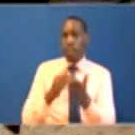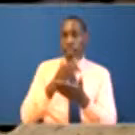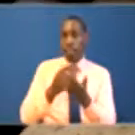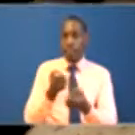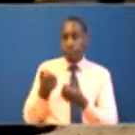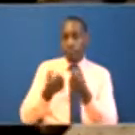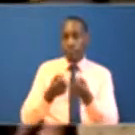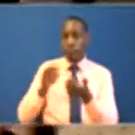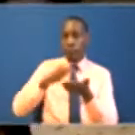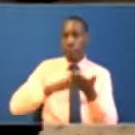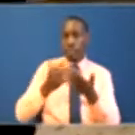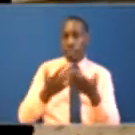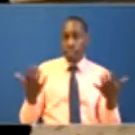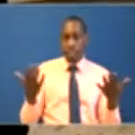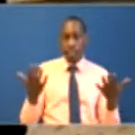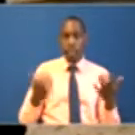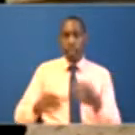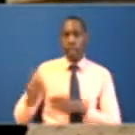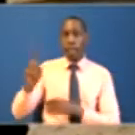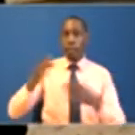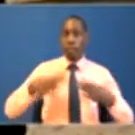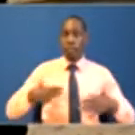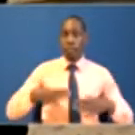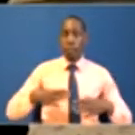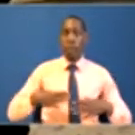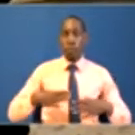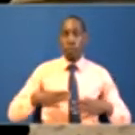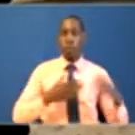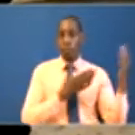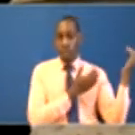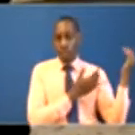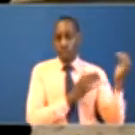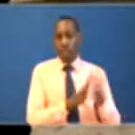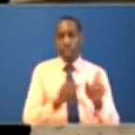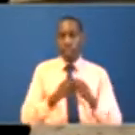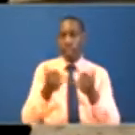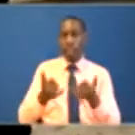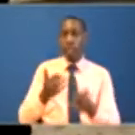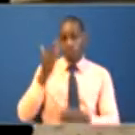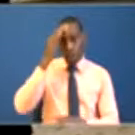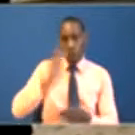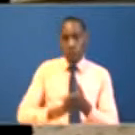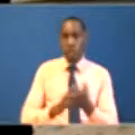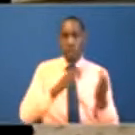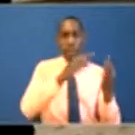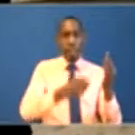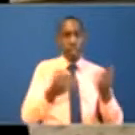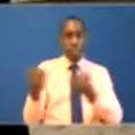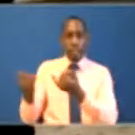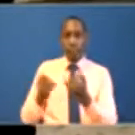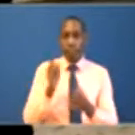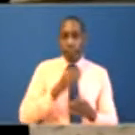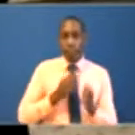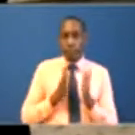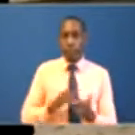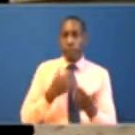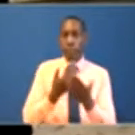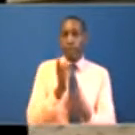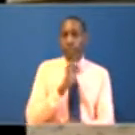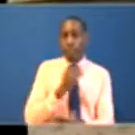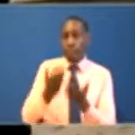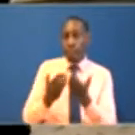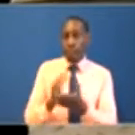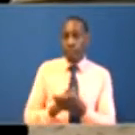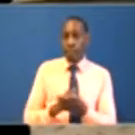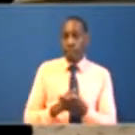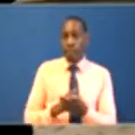the very few basic things that nairobians are looking for currently we are aware the three of our invited guests take here gashiri maybe you can